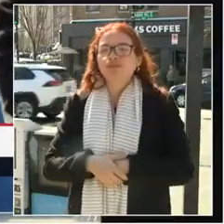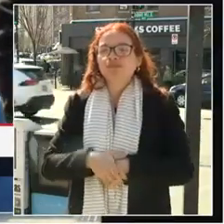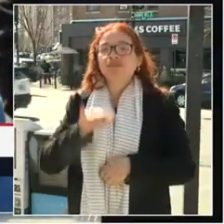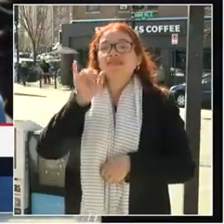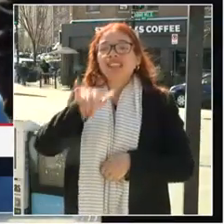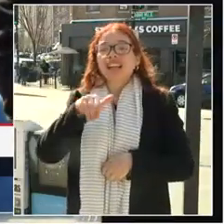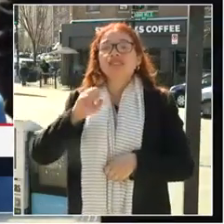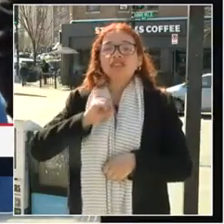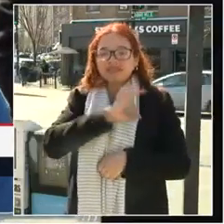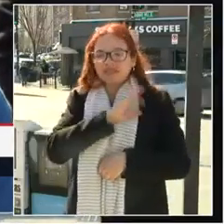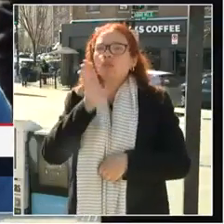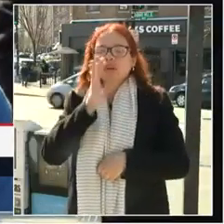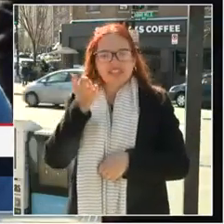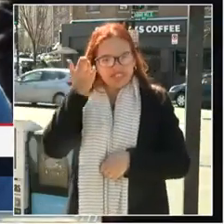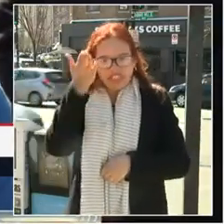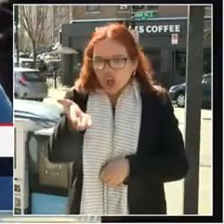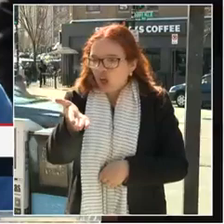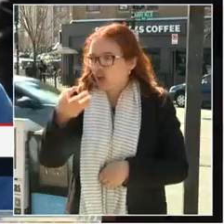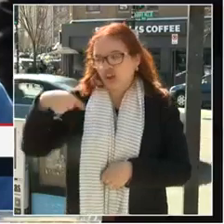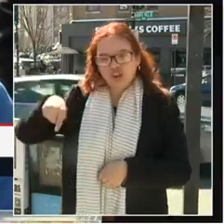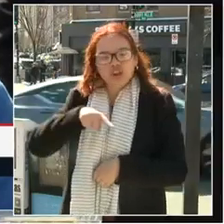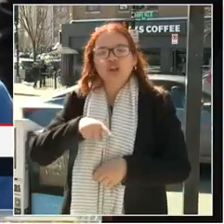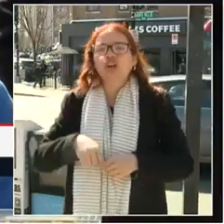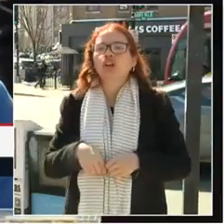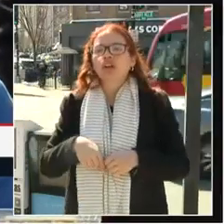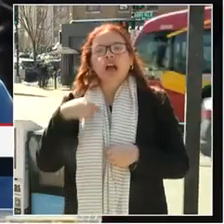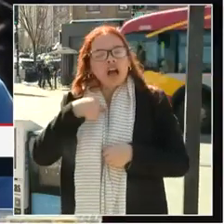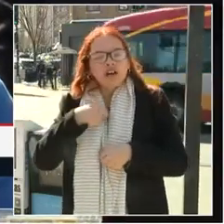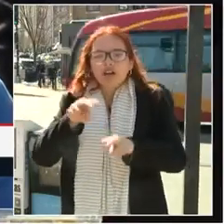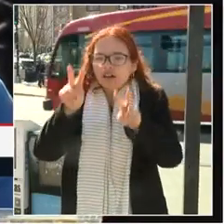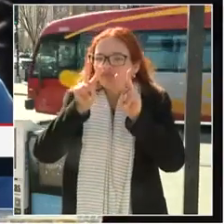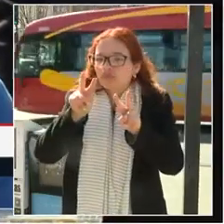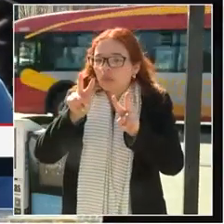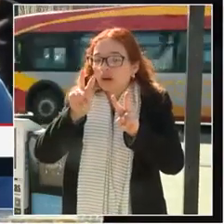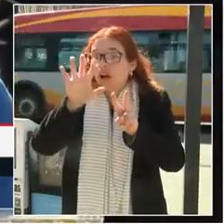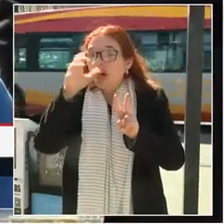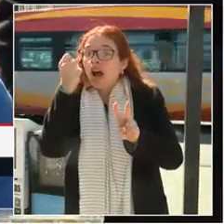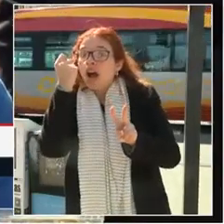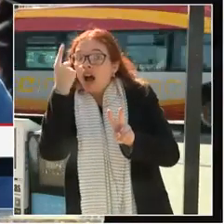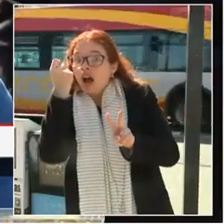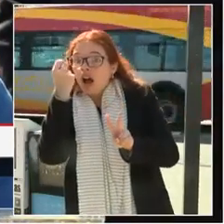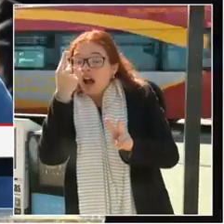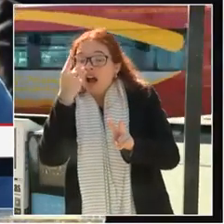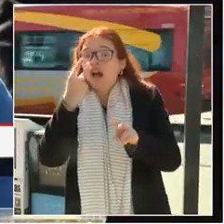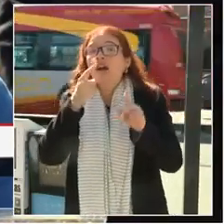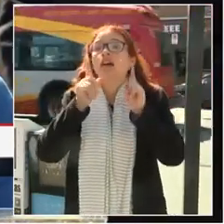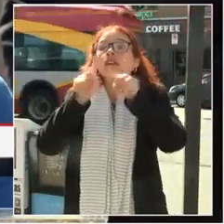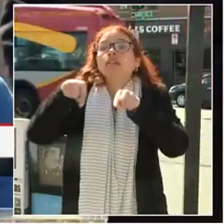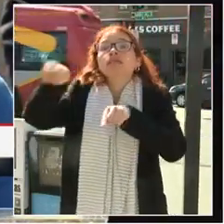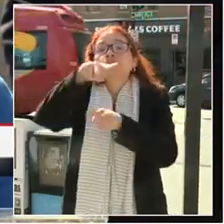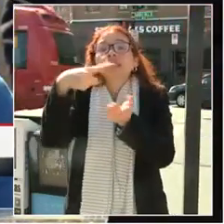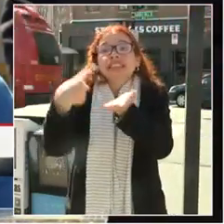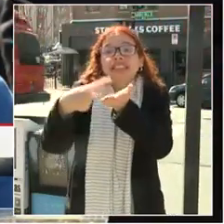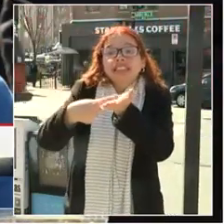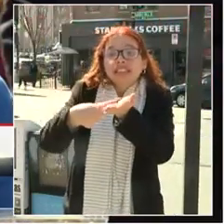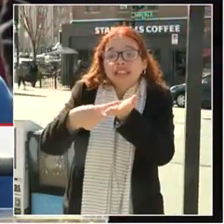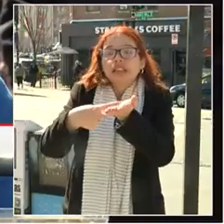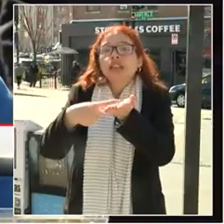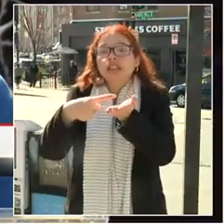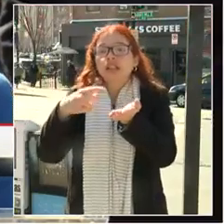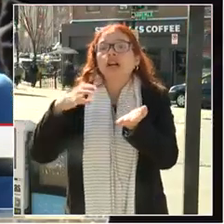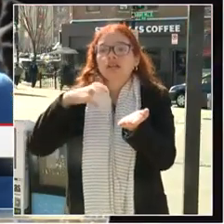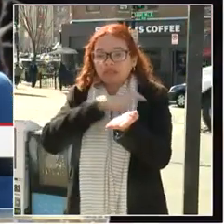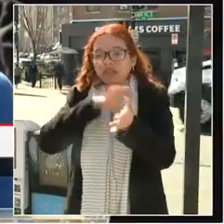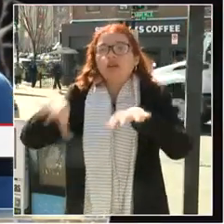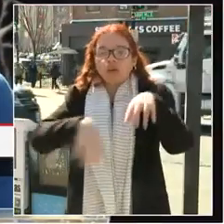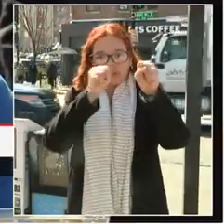need us. And I look forward to, I am going to have to go back to that roundtable that the council's hosting on public safety today. As you can see, this is an issue that's at the forefront